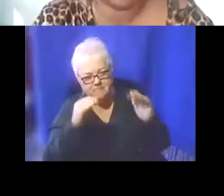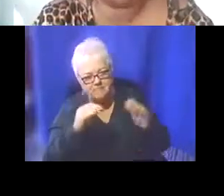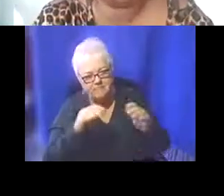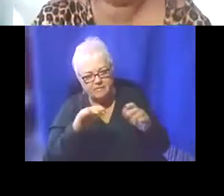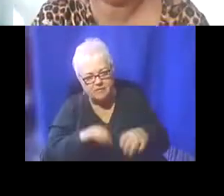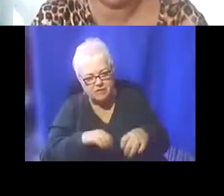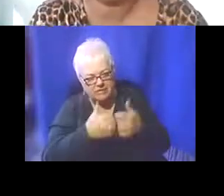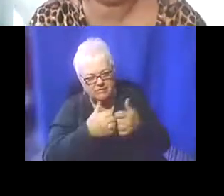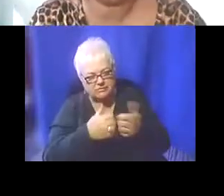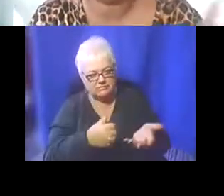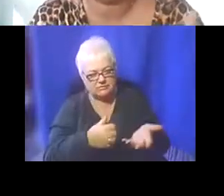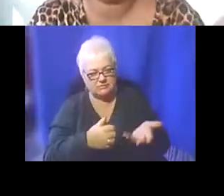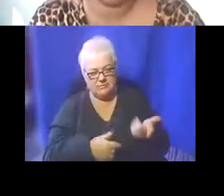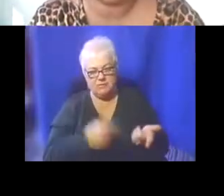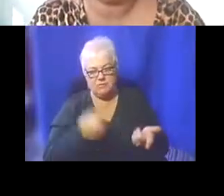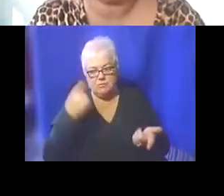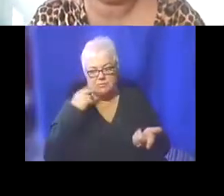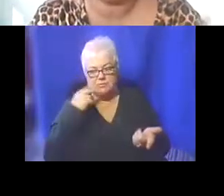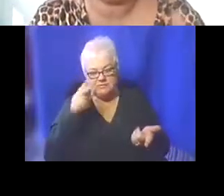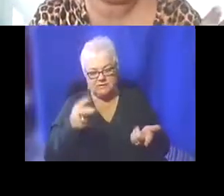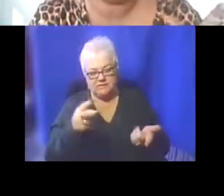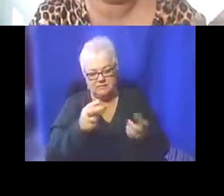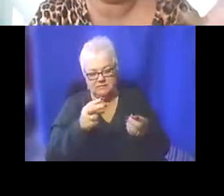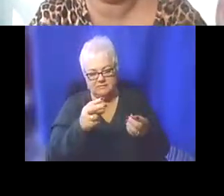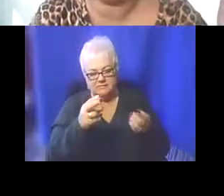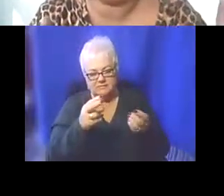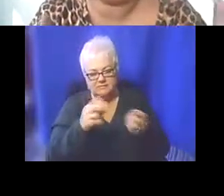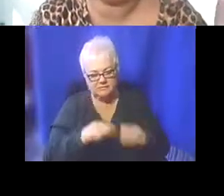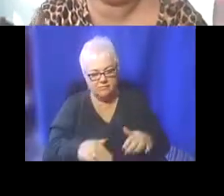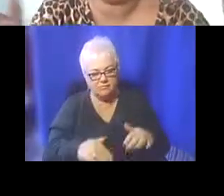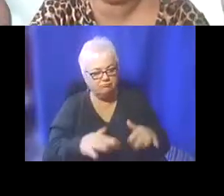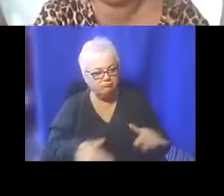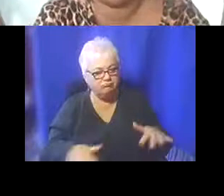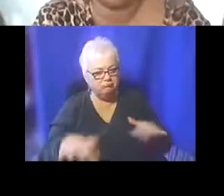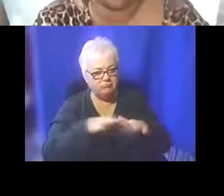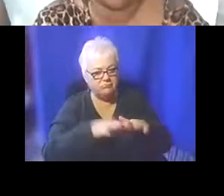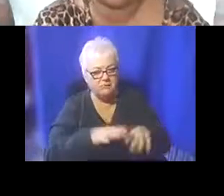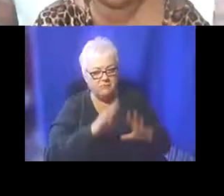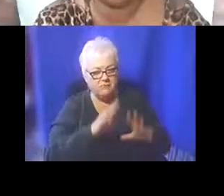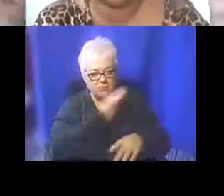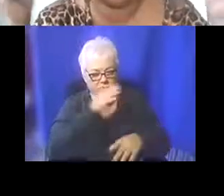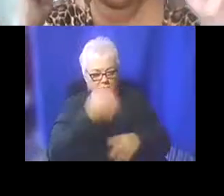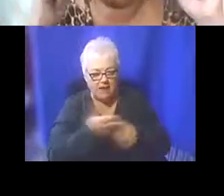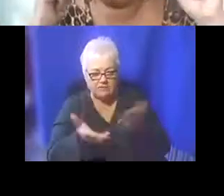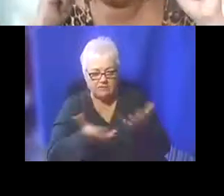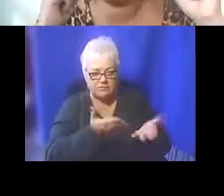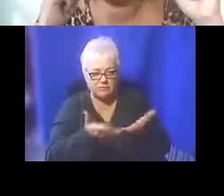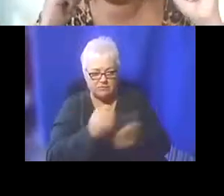challenges that you might be seeing on the ground level, doing the, the direct service work?